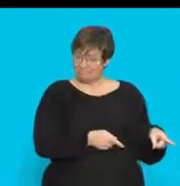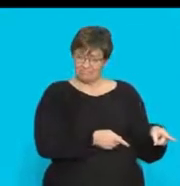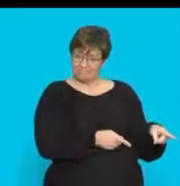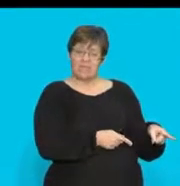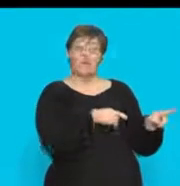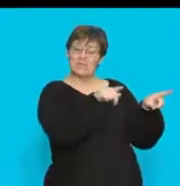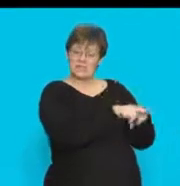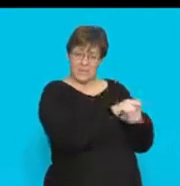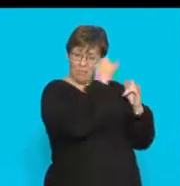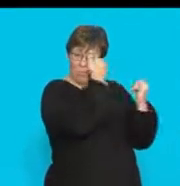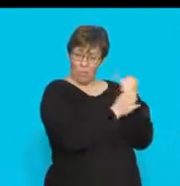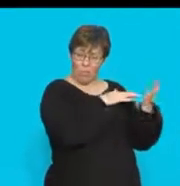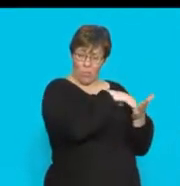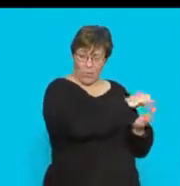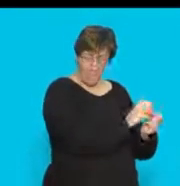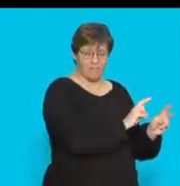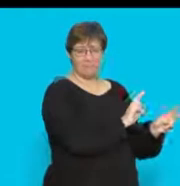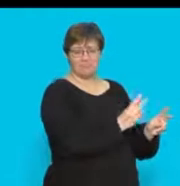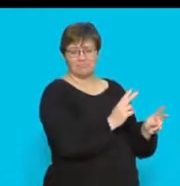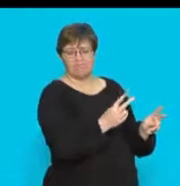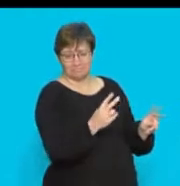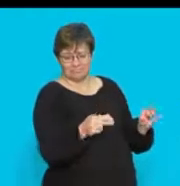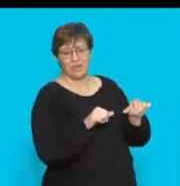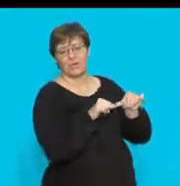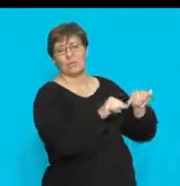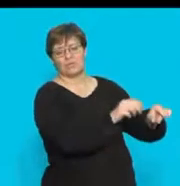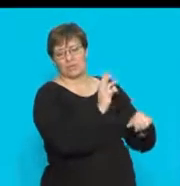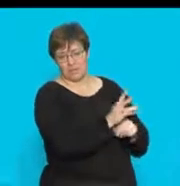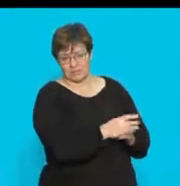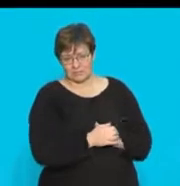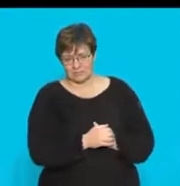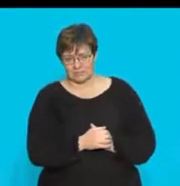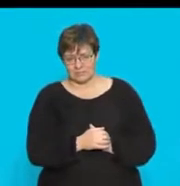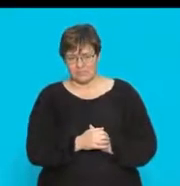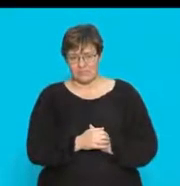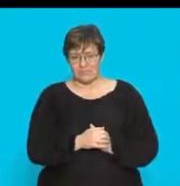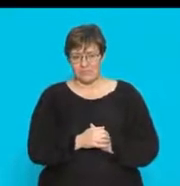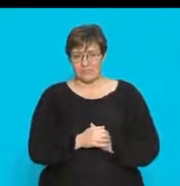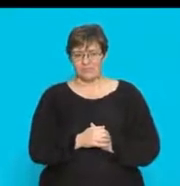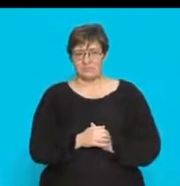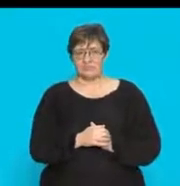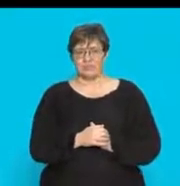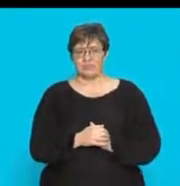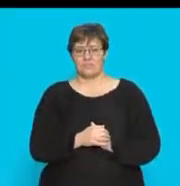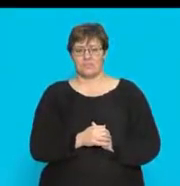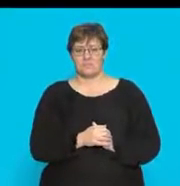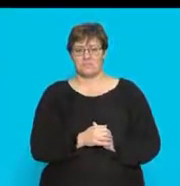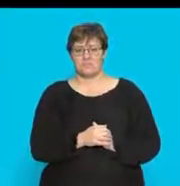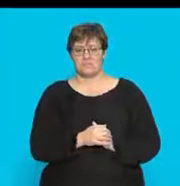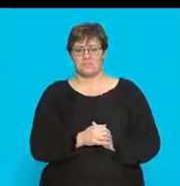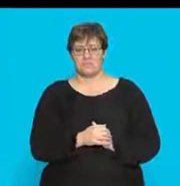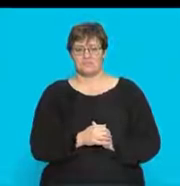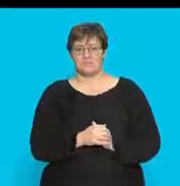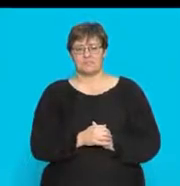and asexual reproduction, we're definitely going to pass that on. Now,